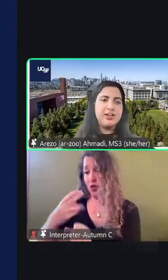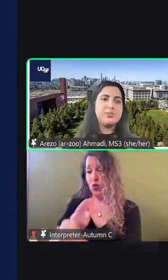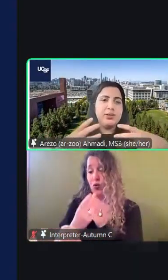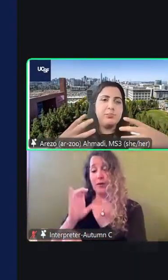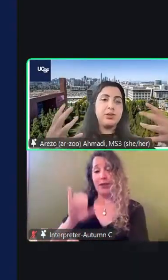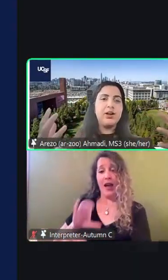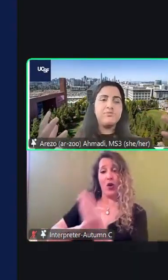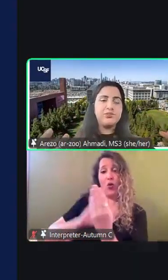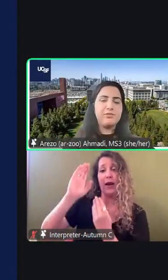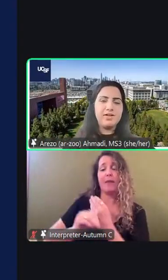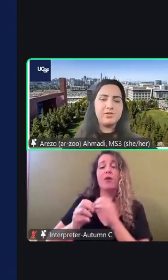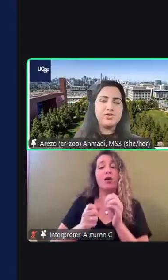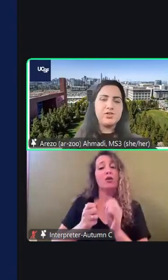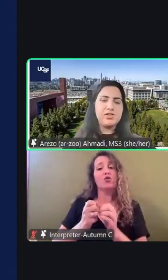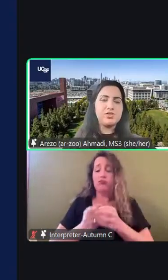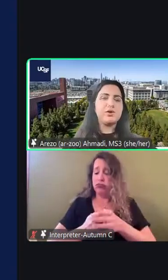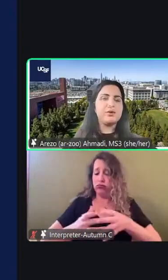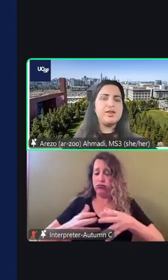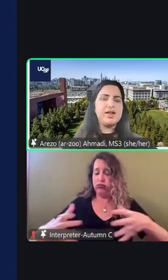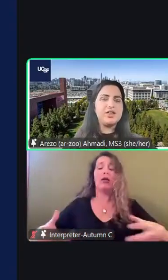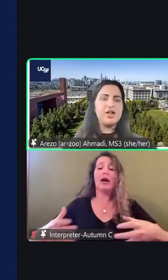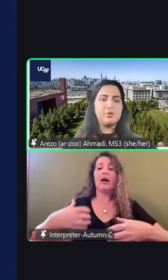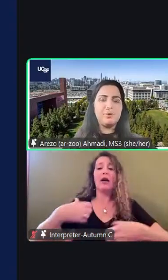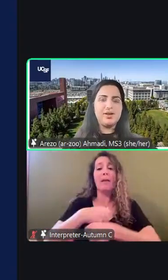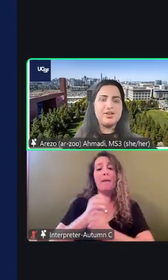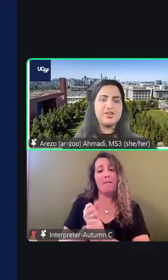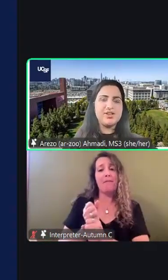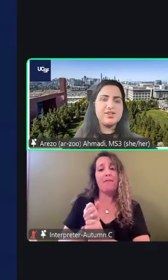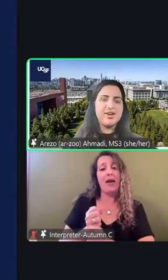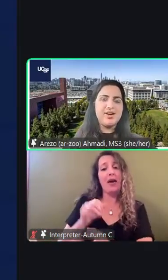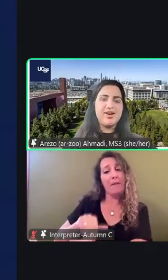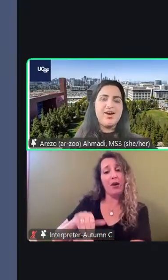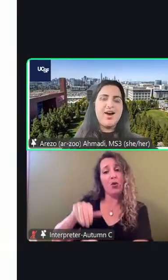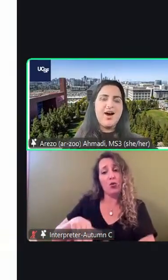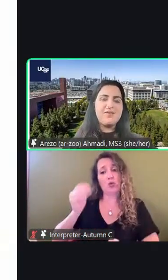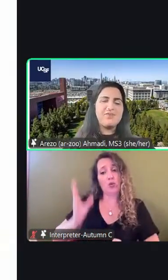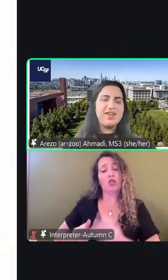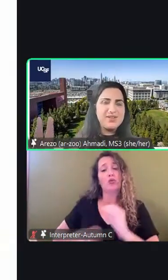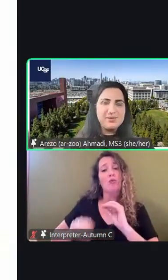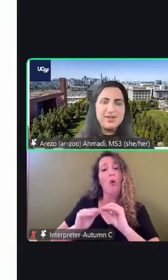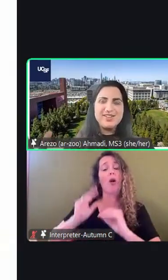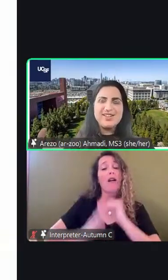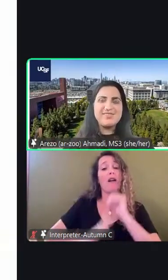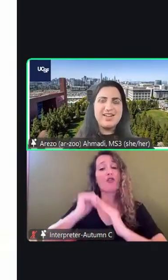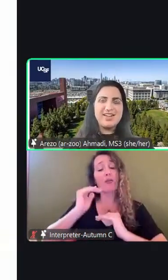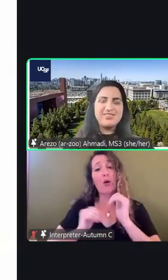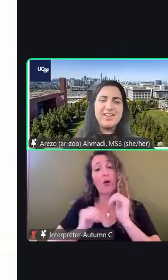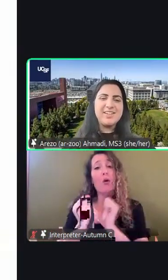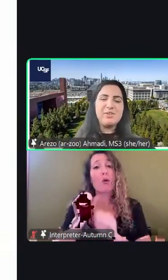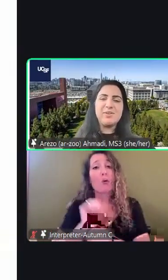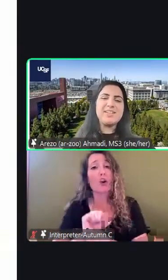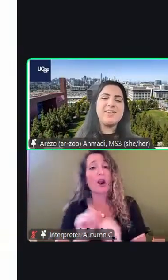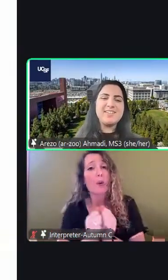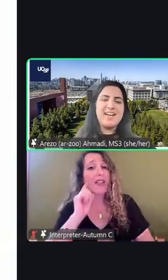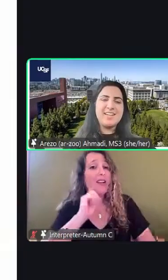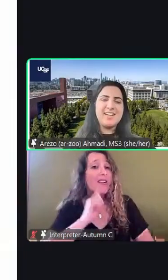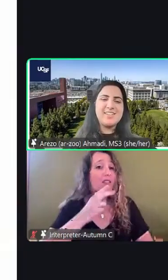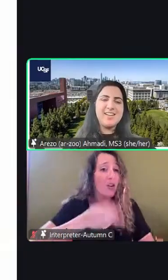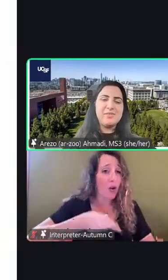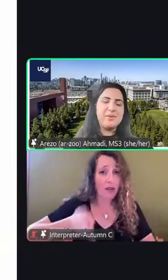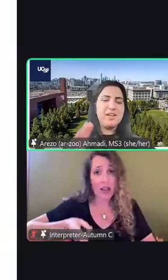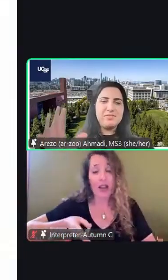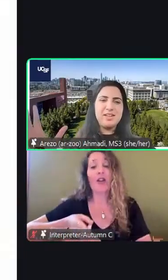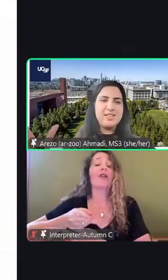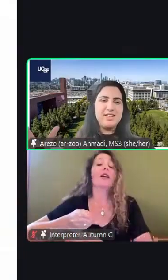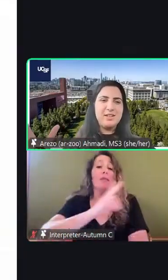it to bring more comfort for medical students to work with DHH populations. Thank you so much. This is my email. If you want to contact